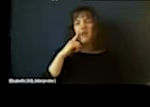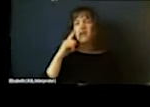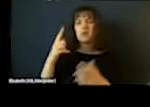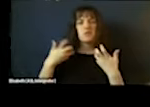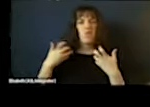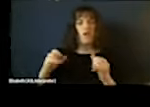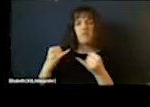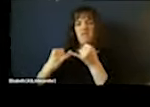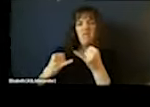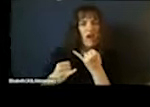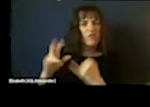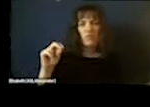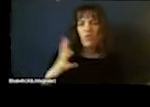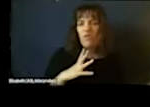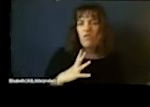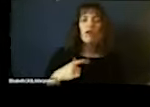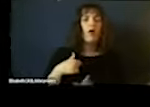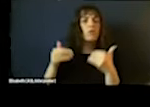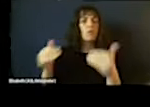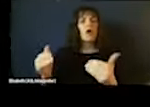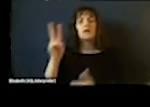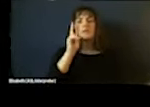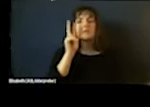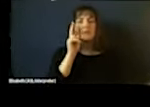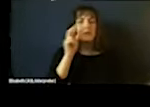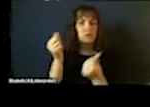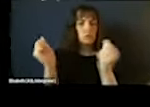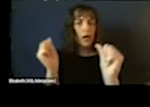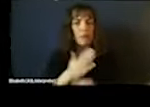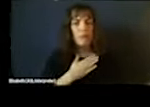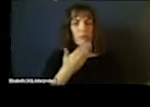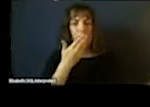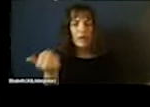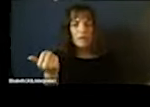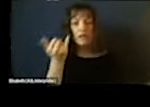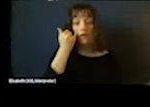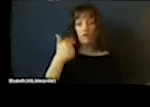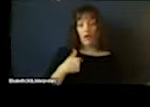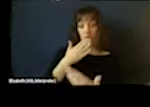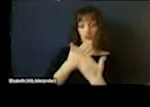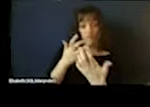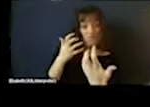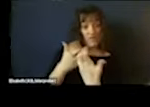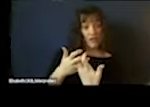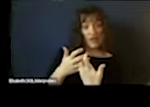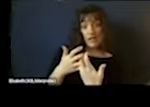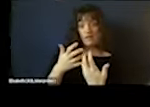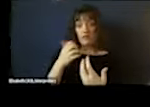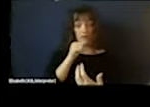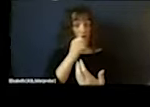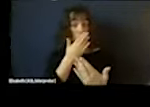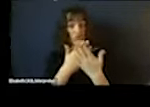myself given. So just try myself if I'm a good fit for an astronaut or not. I don't want to